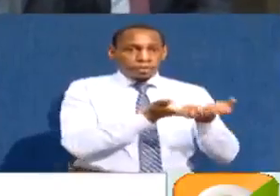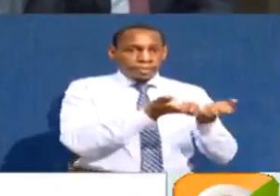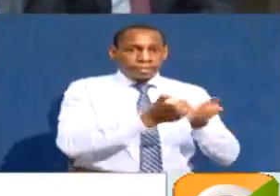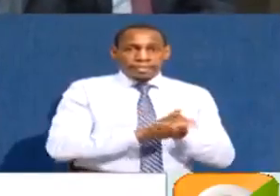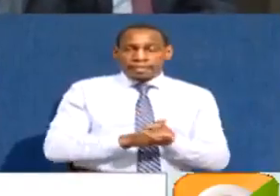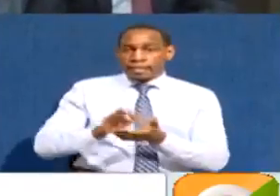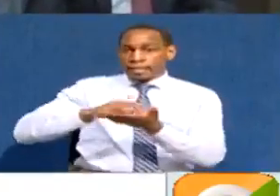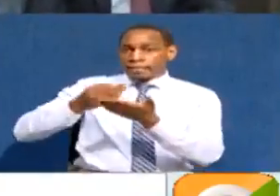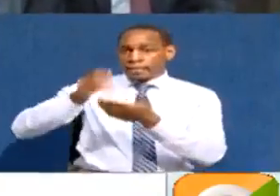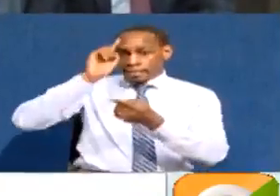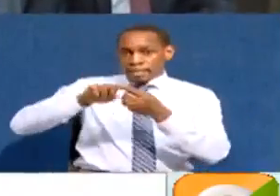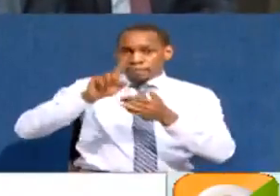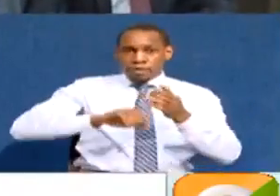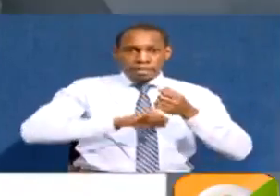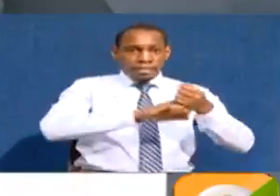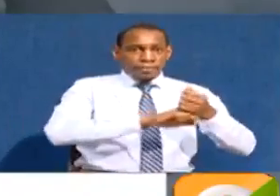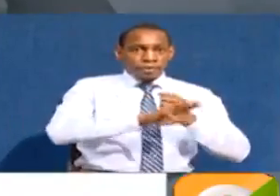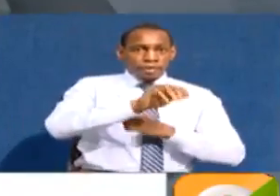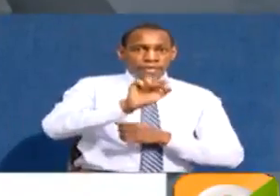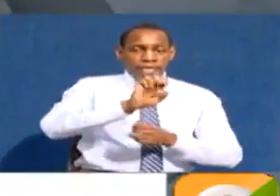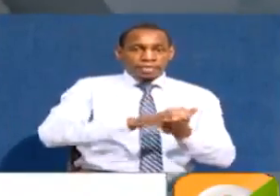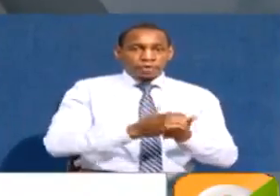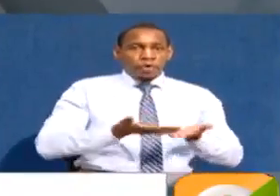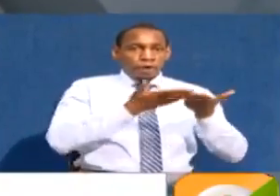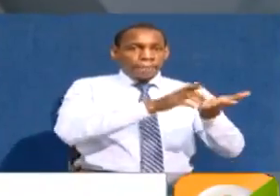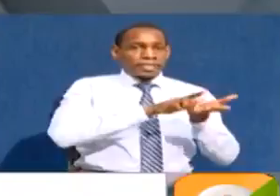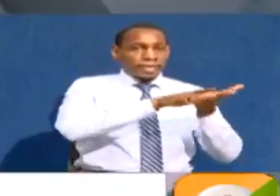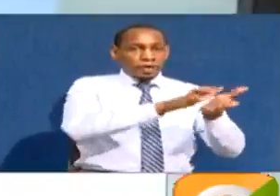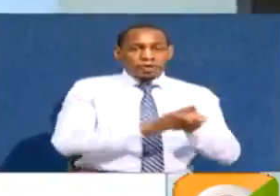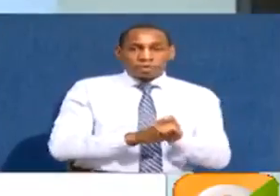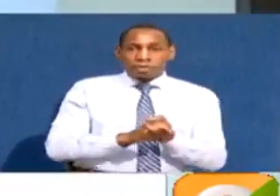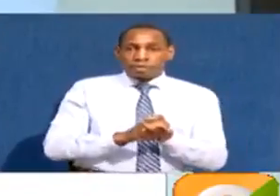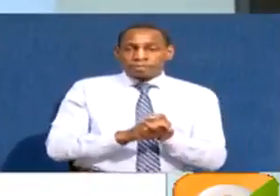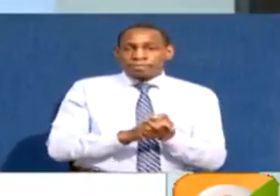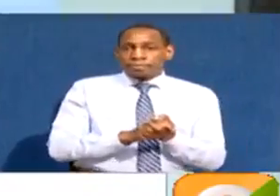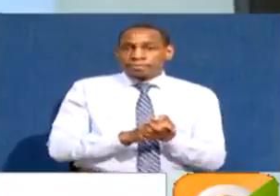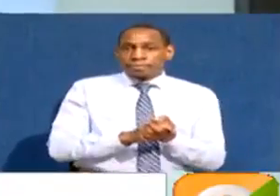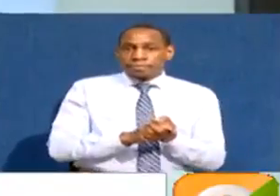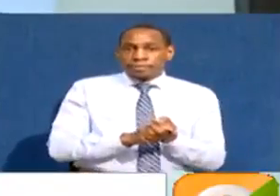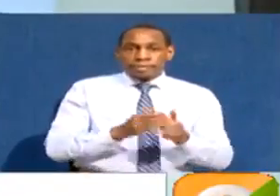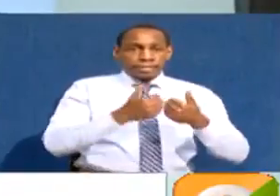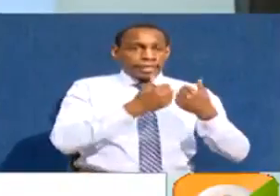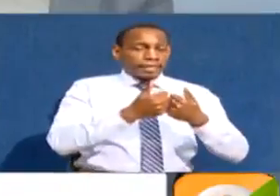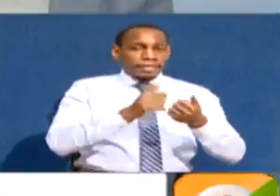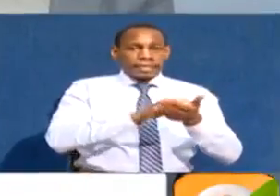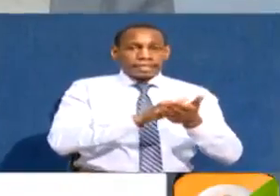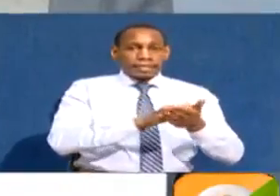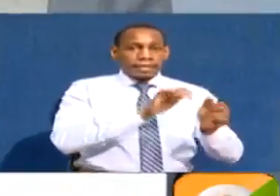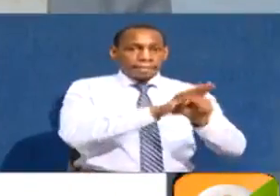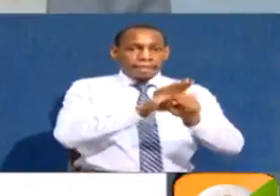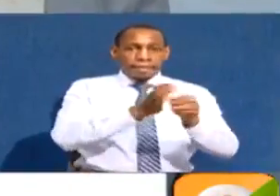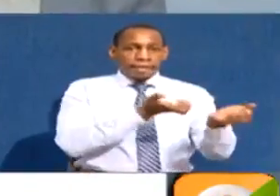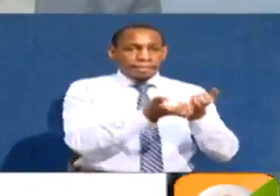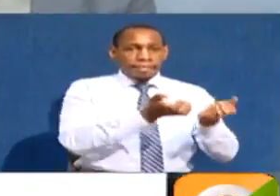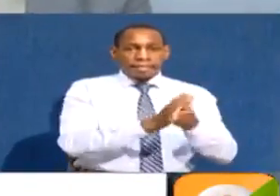businesses. The funding seeks to support SMEs through provision of guarantees for the bank's customer loan facilities. One of the challenges that many SMEs